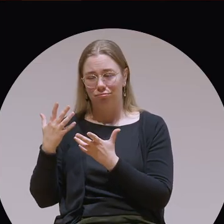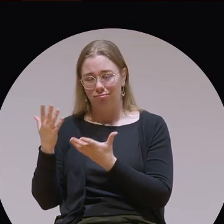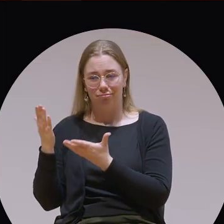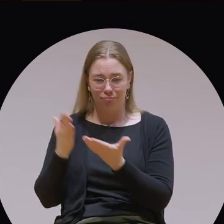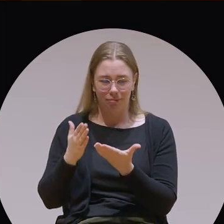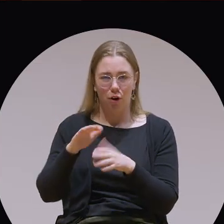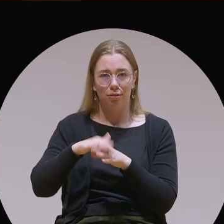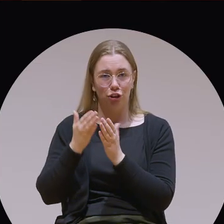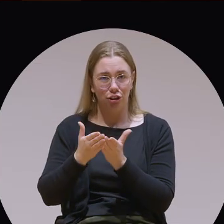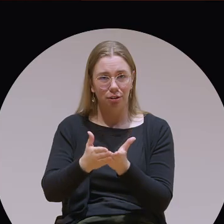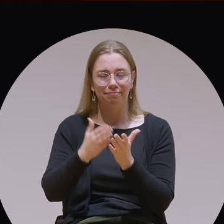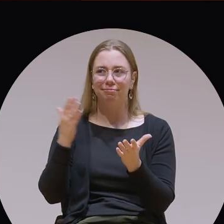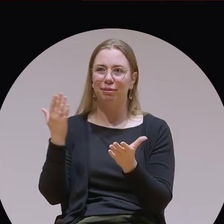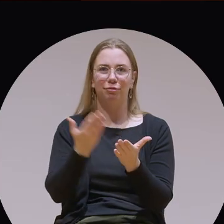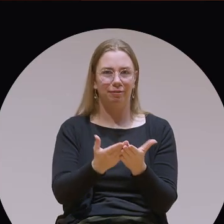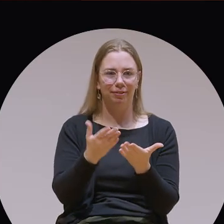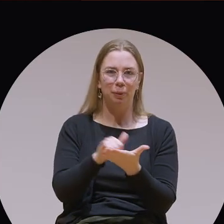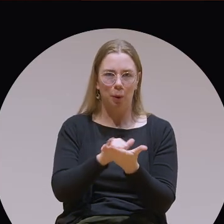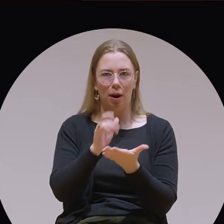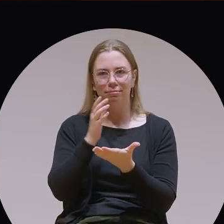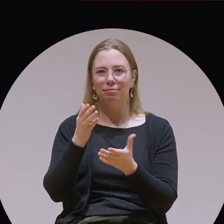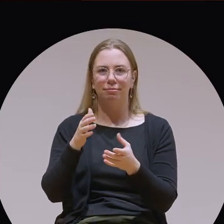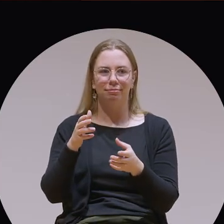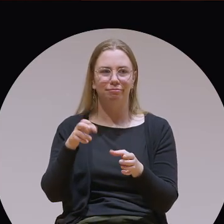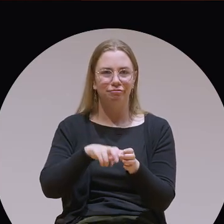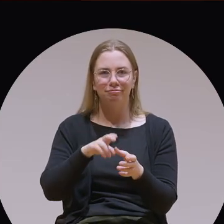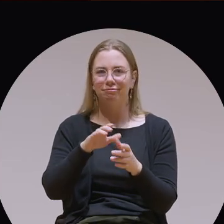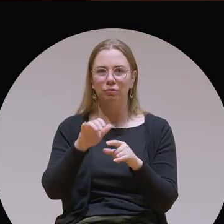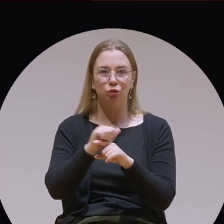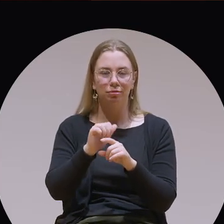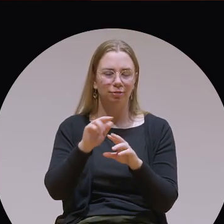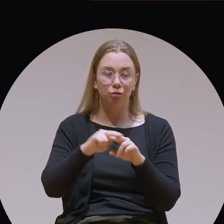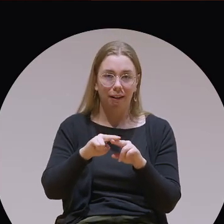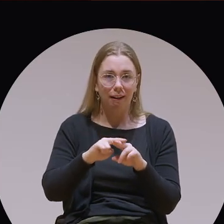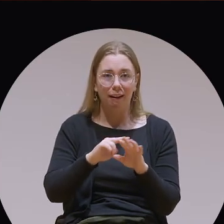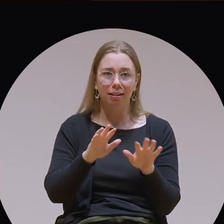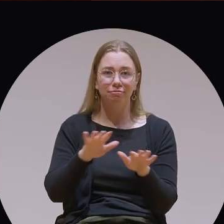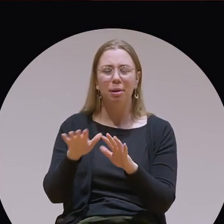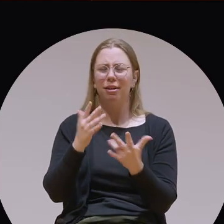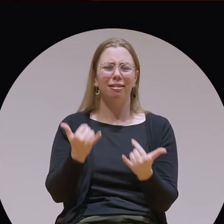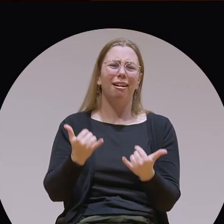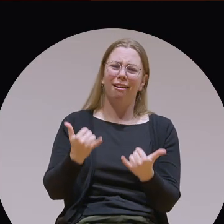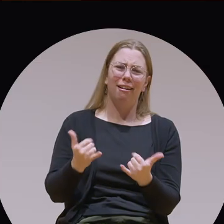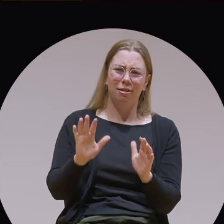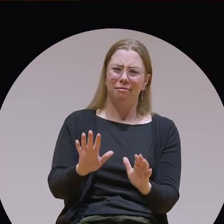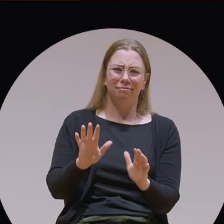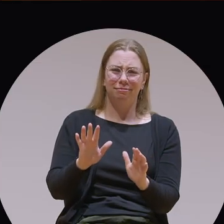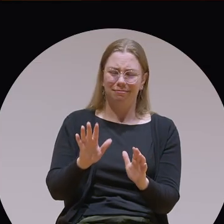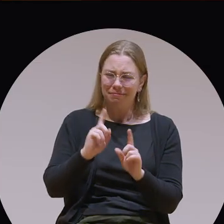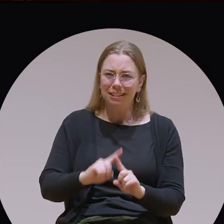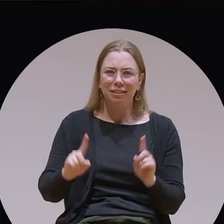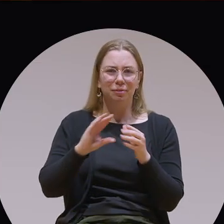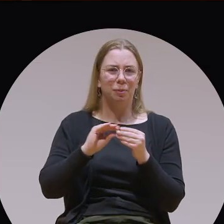So that was our first object. But the thing to note is that these days, that would never happen. The Met wouldn't accept